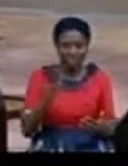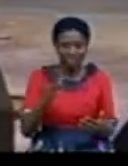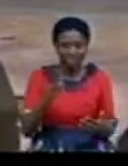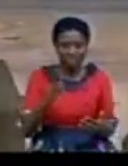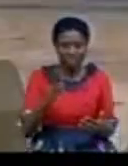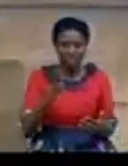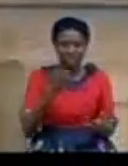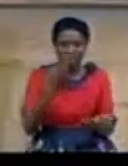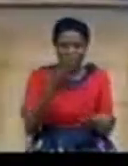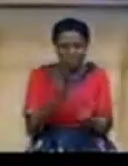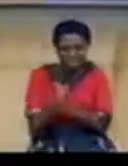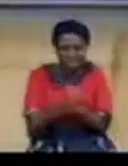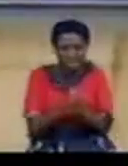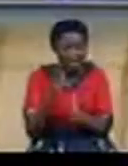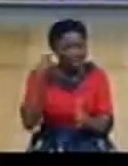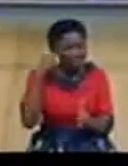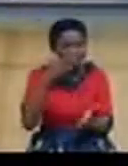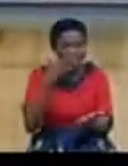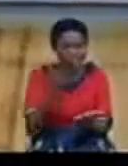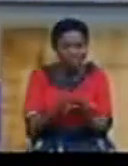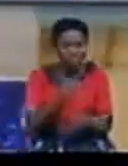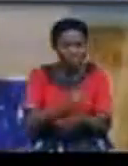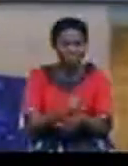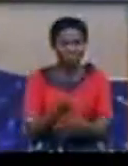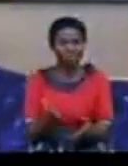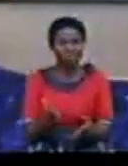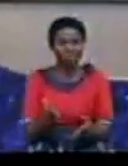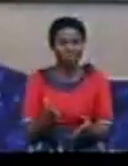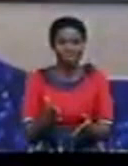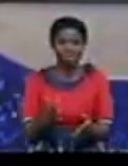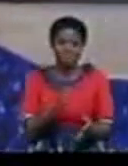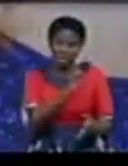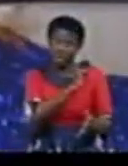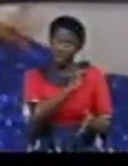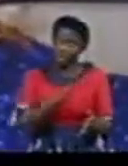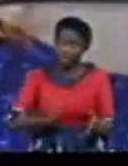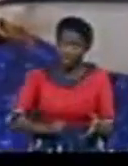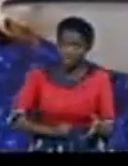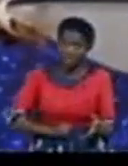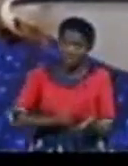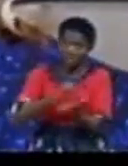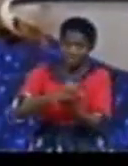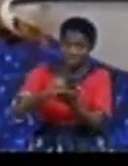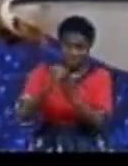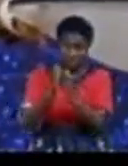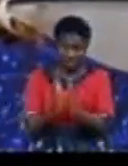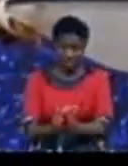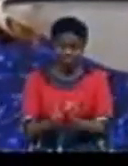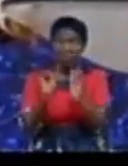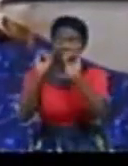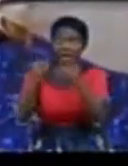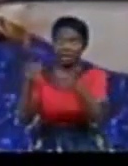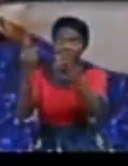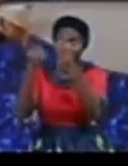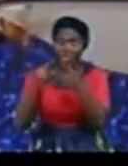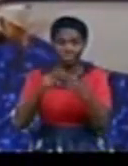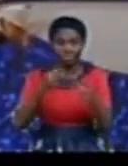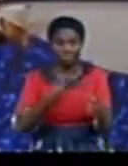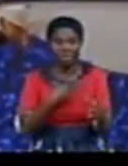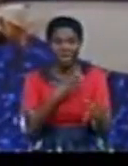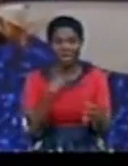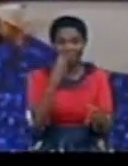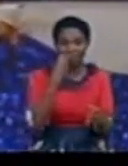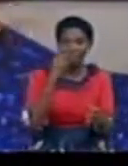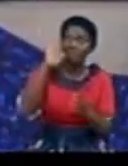our sanctifier, can get to me there, and then he speaks a word, and his